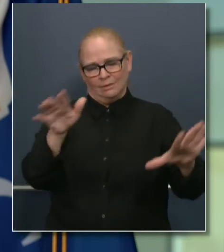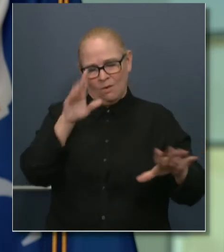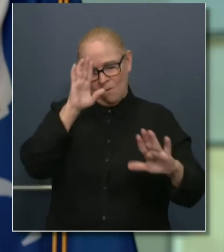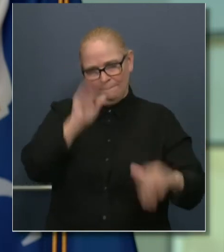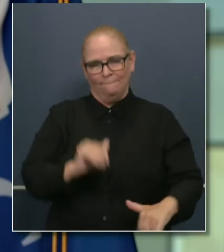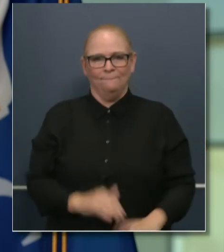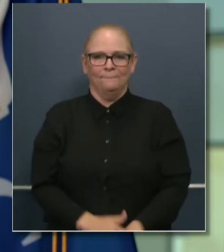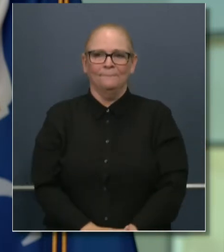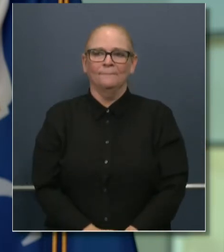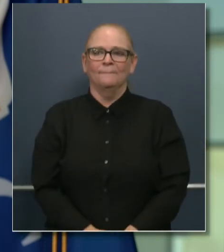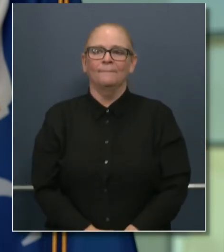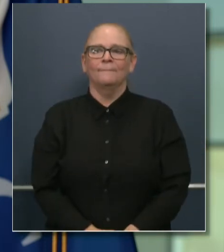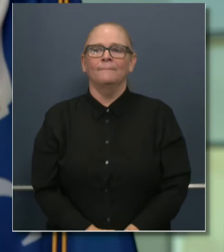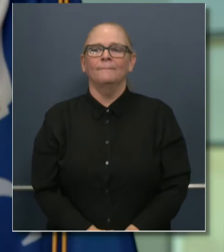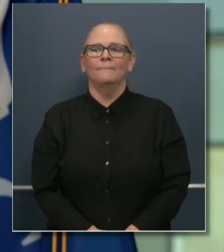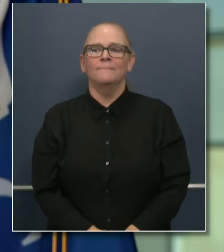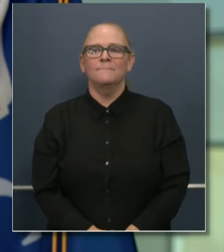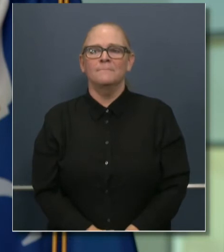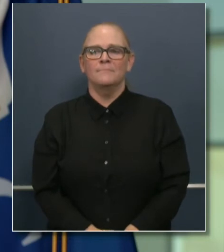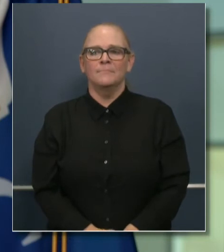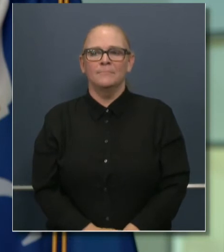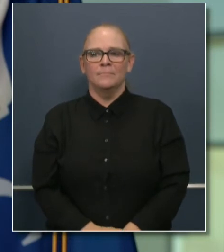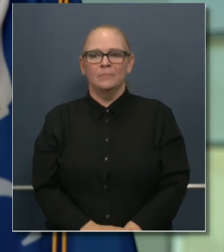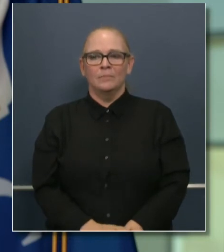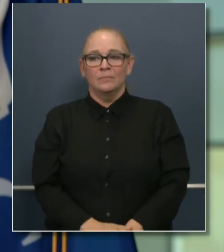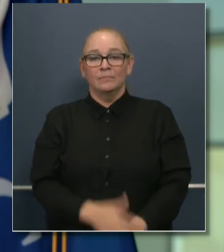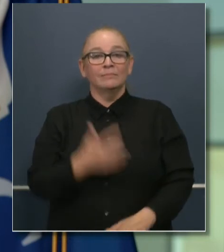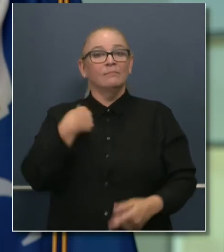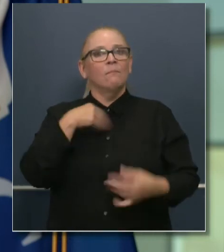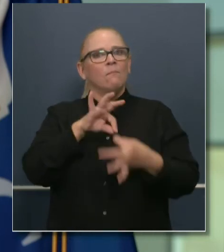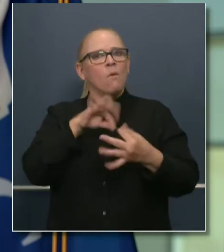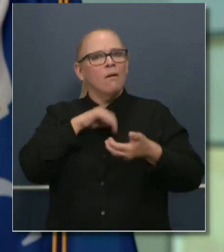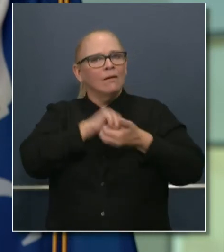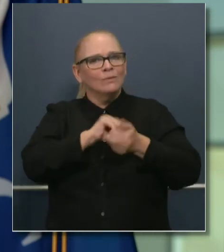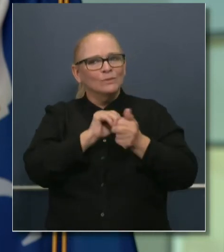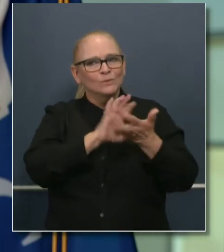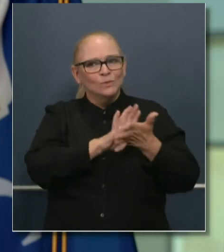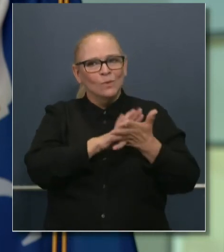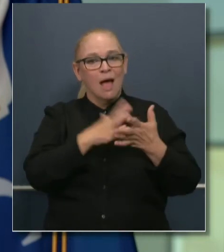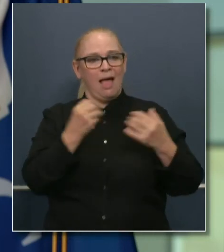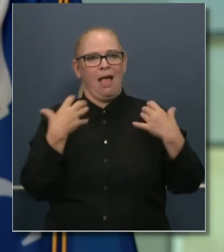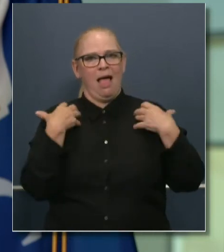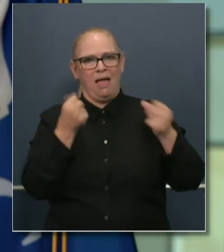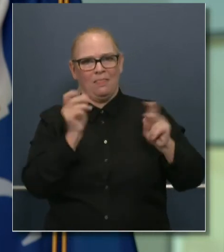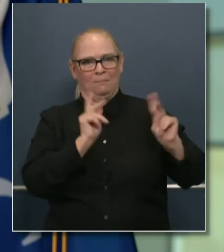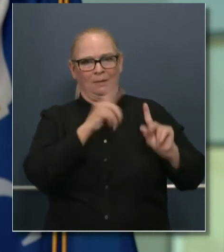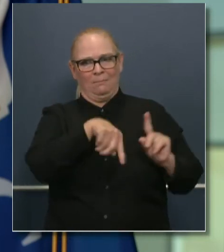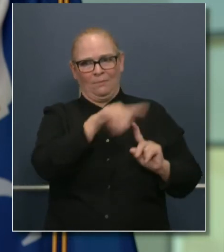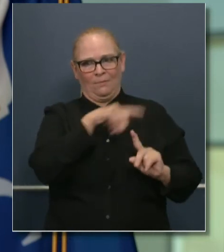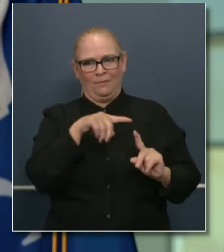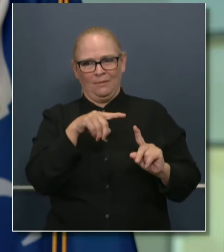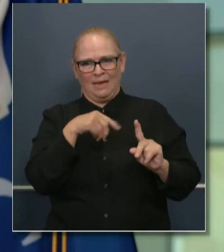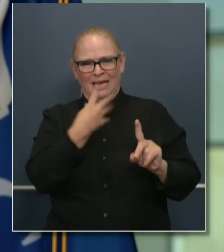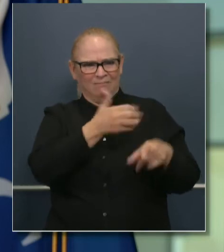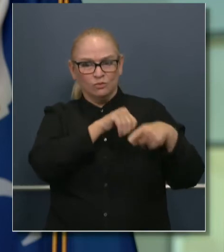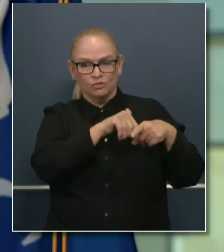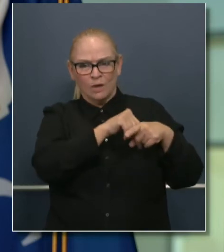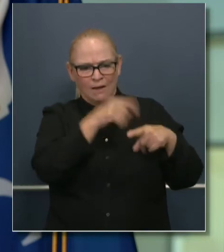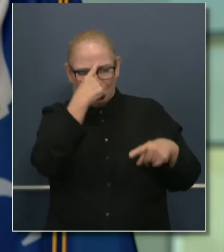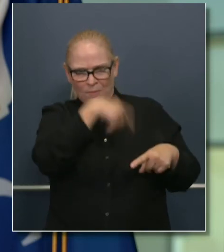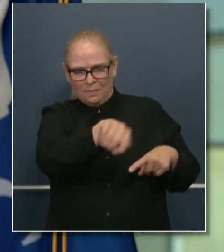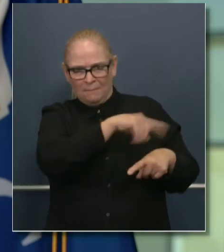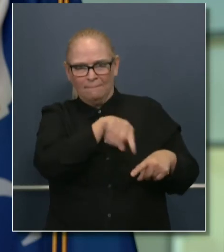the school districts in partnership with local health officials these same contact tracers. We have a new database system. We've